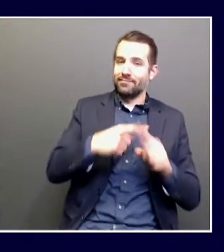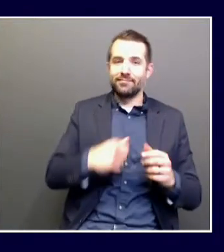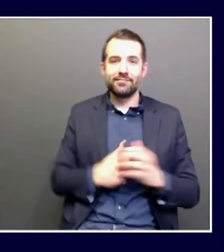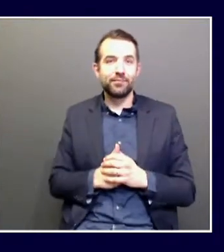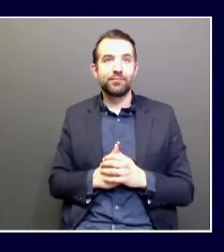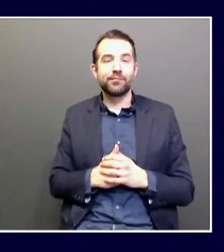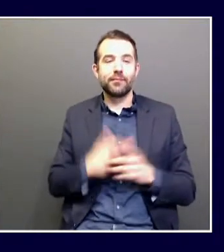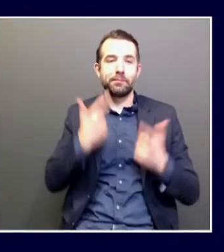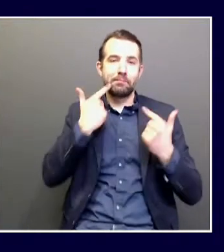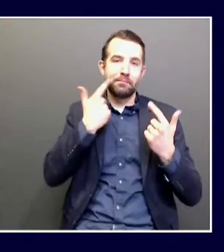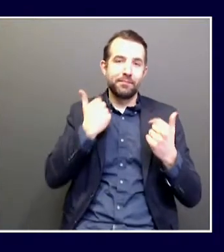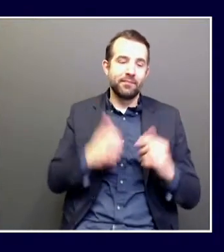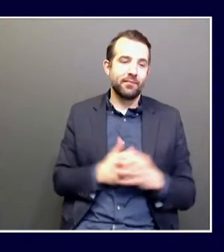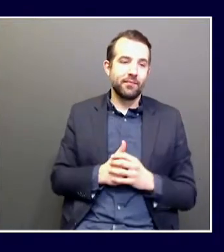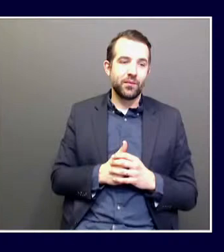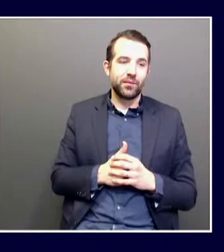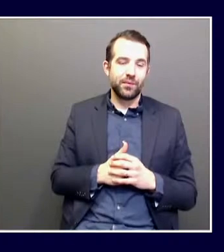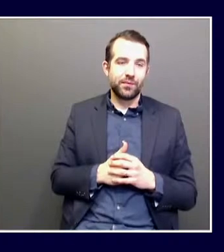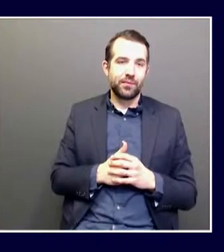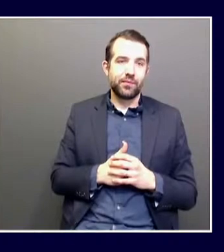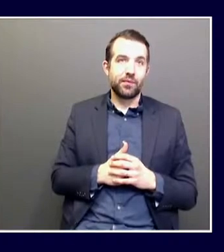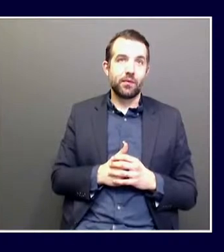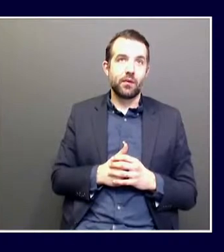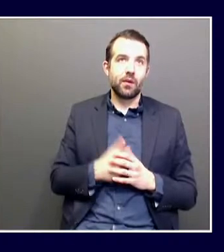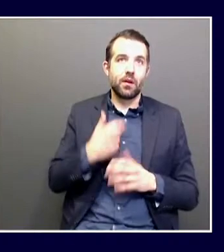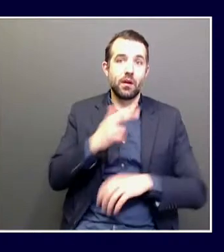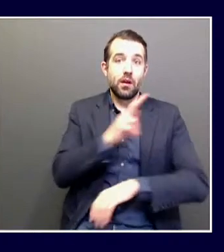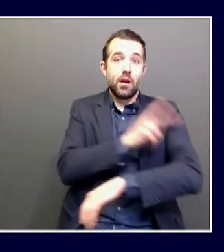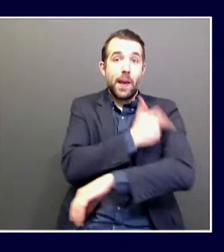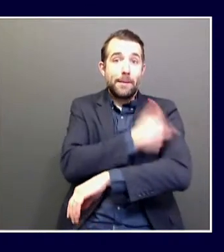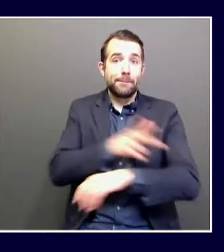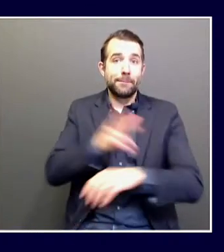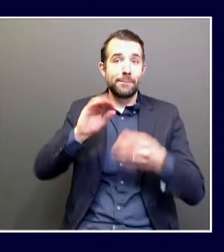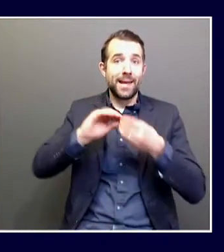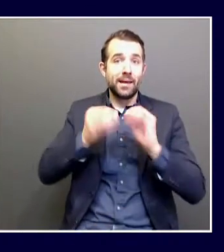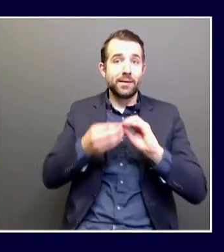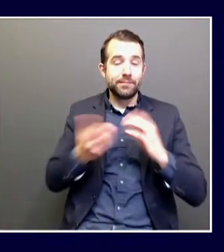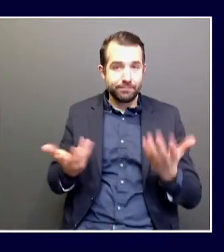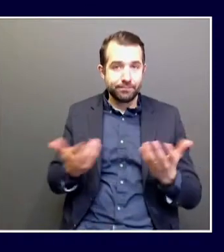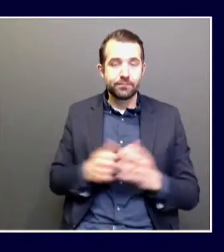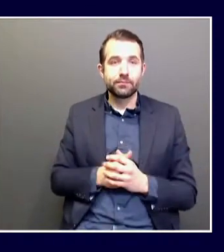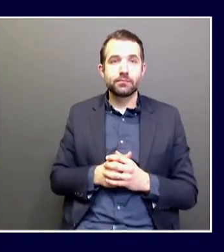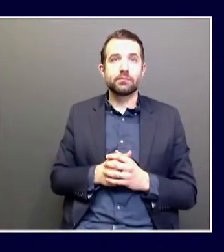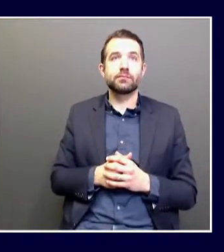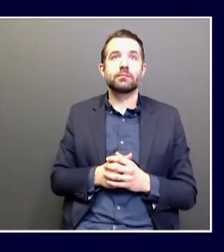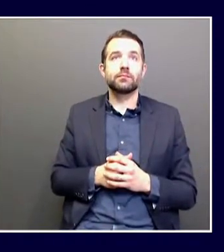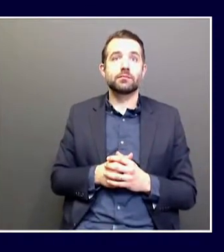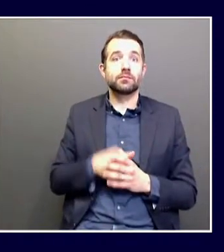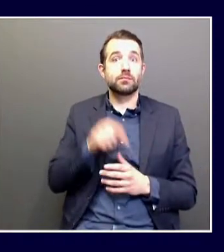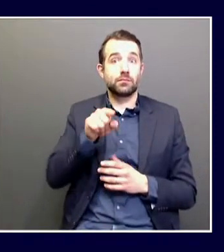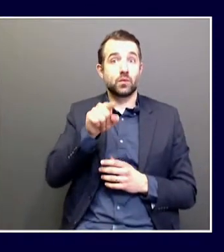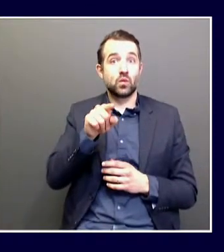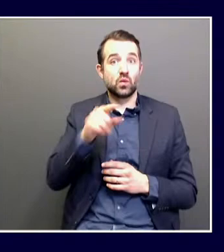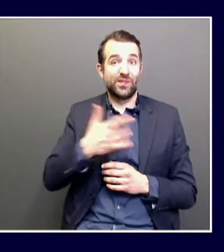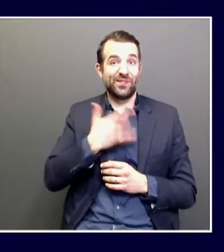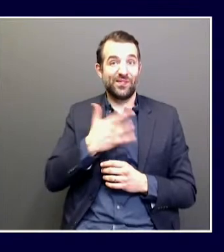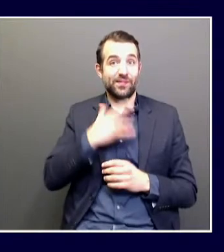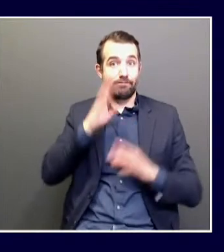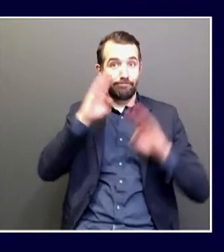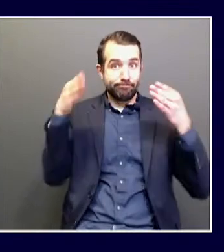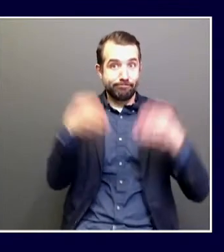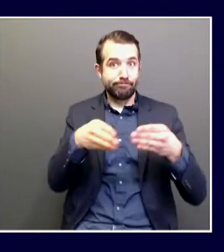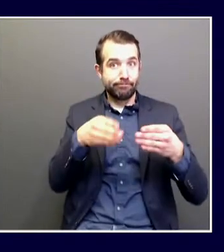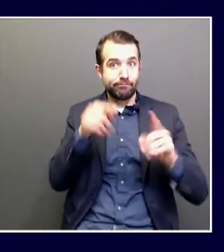Following up on the hospitalization question, you're making the suggestion that would be a better day-to-day